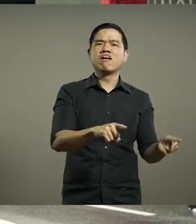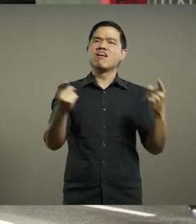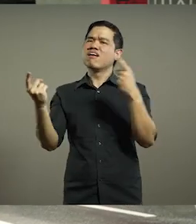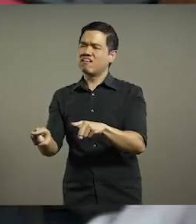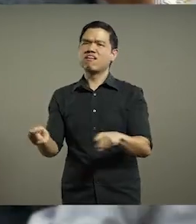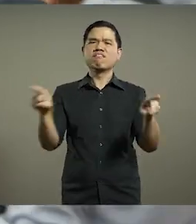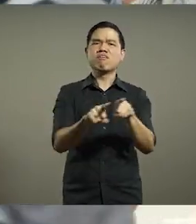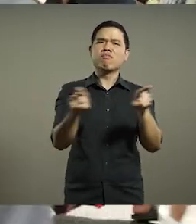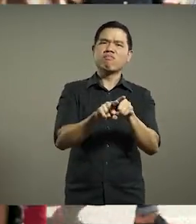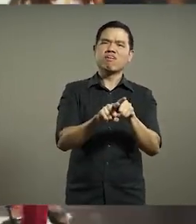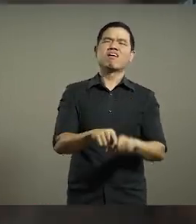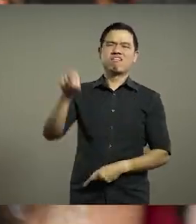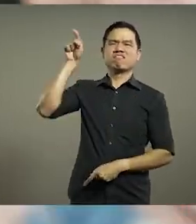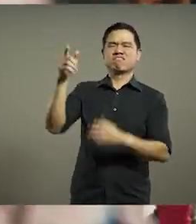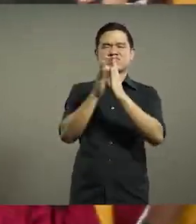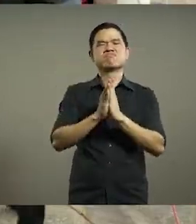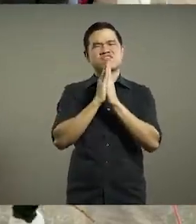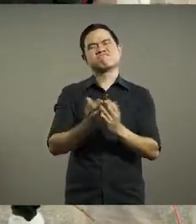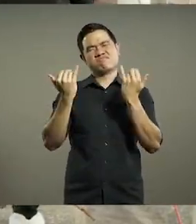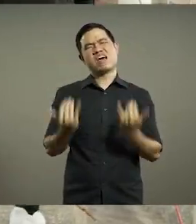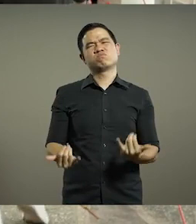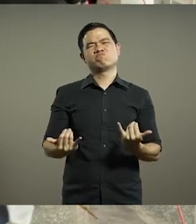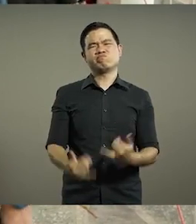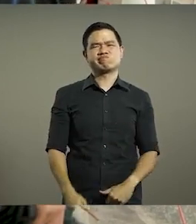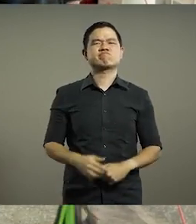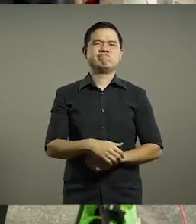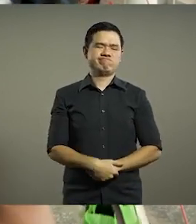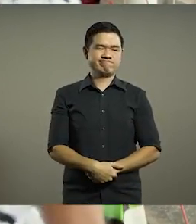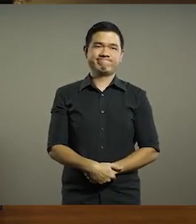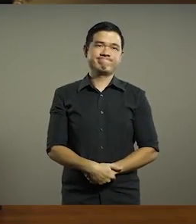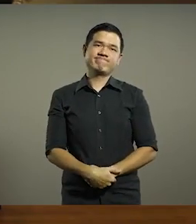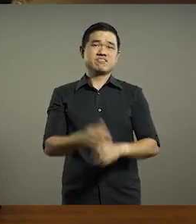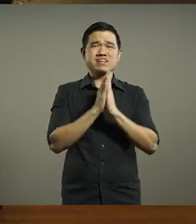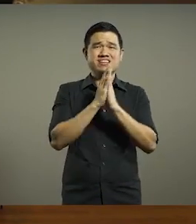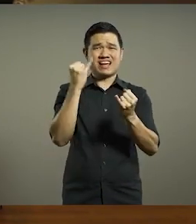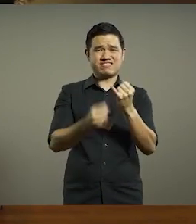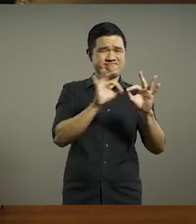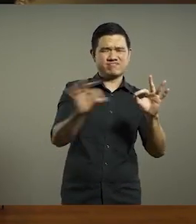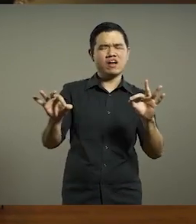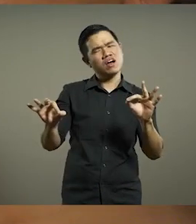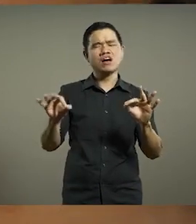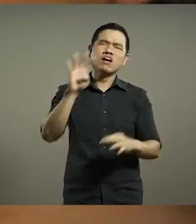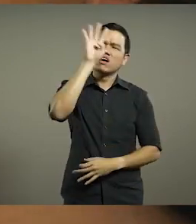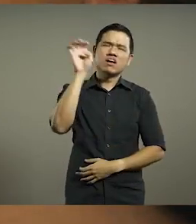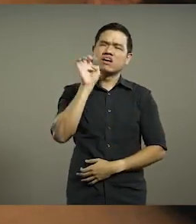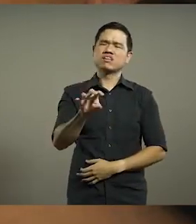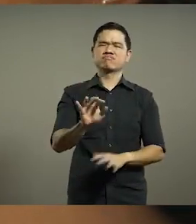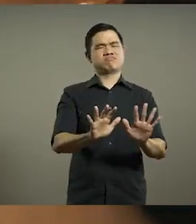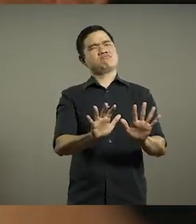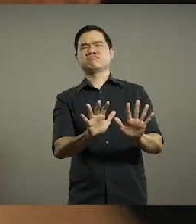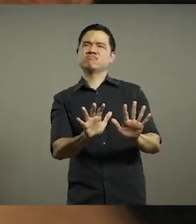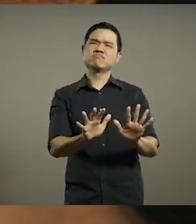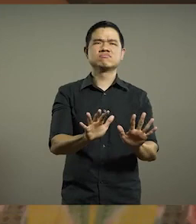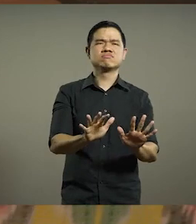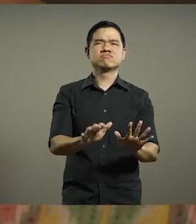it couldn't be timelier, knowing the events happening in Myanmar right now. The last sentence in Burmese didn't make sense to